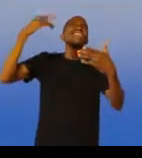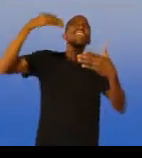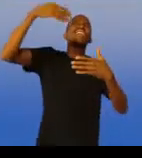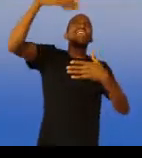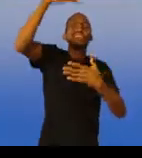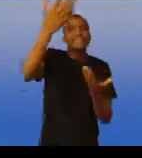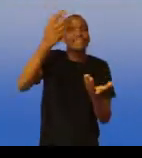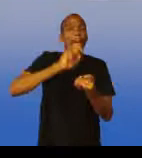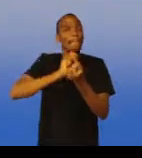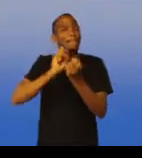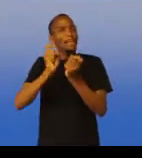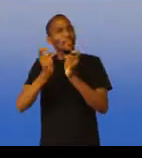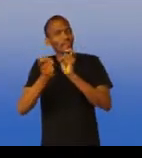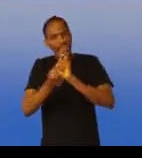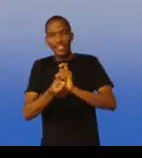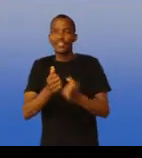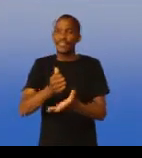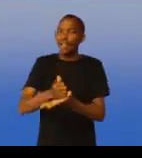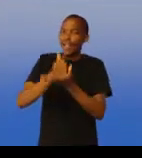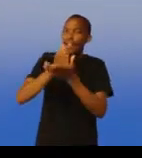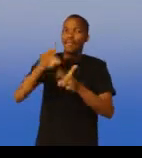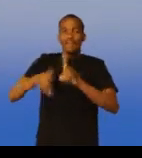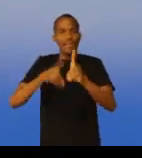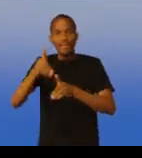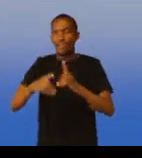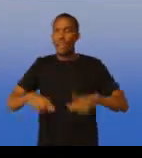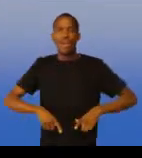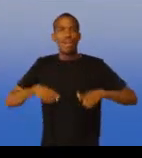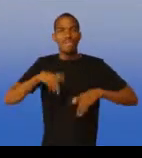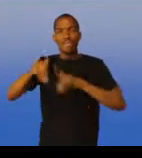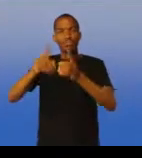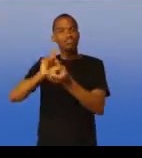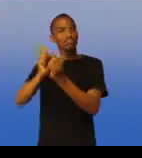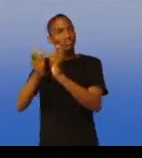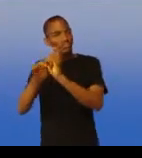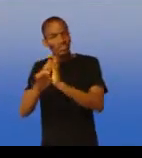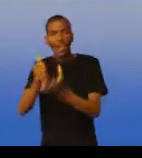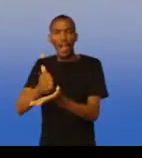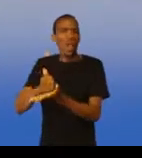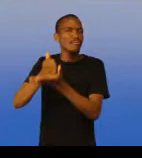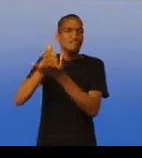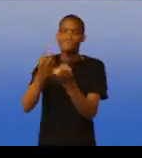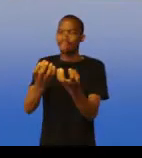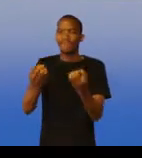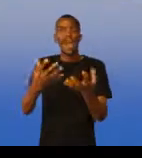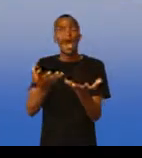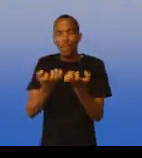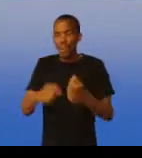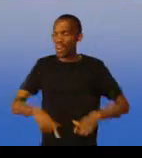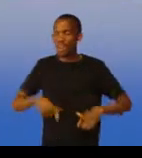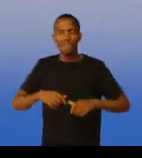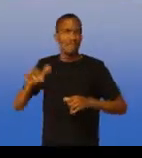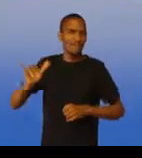and make changes, help people, change people's lives, touch their lives, and so I want to live